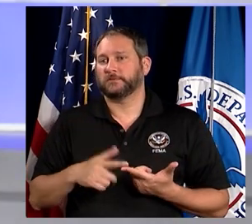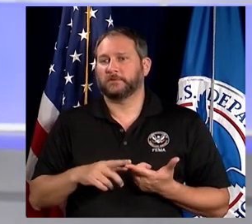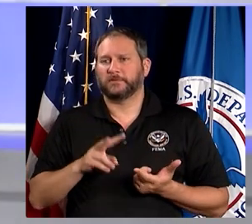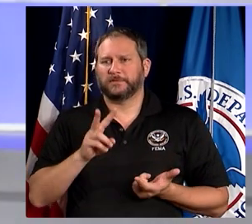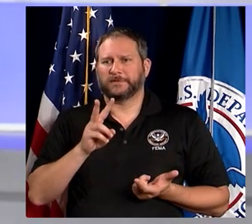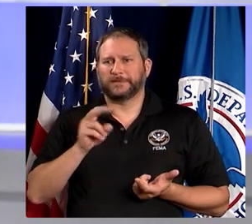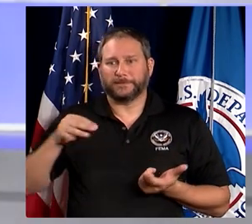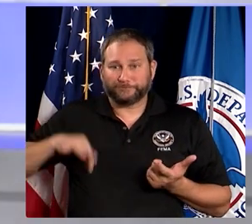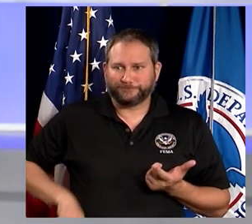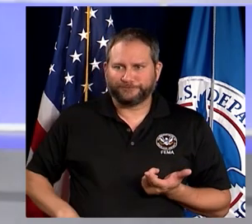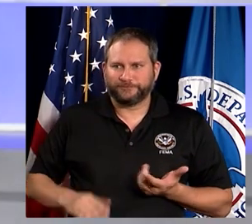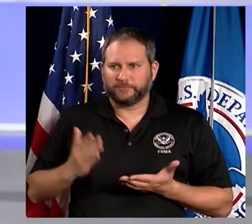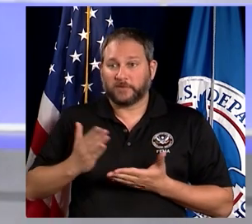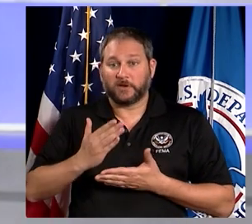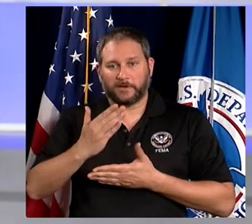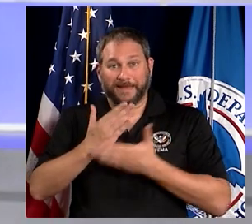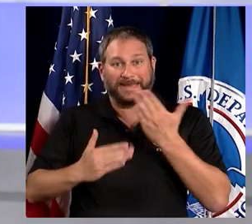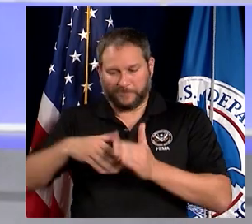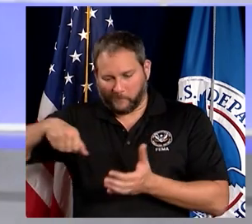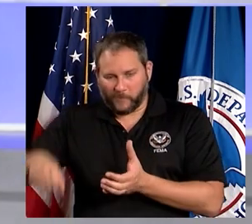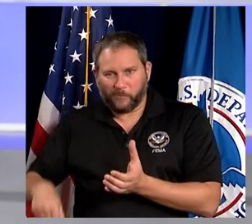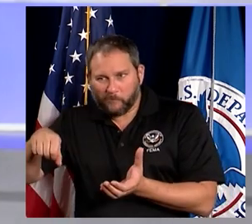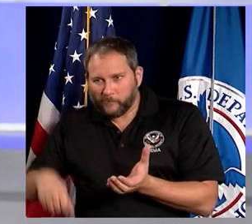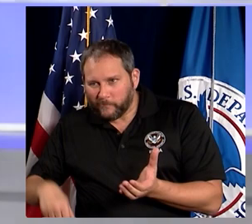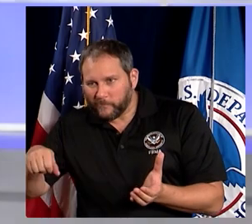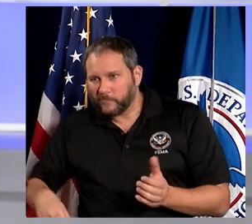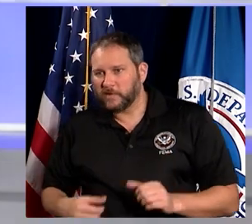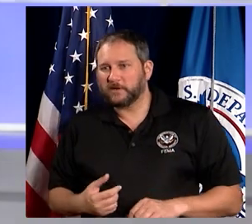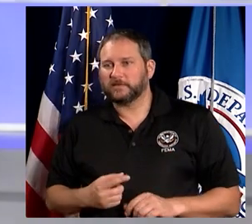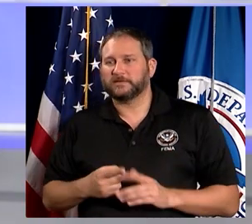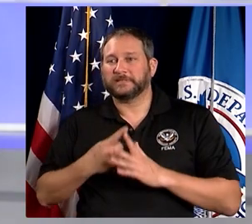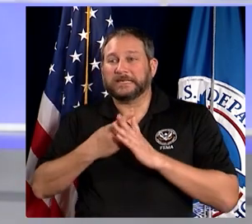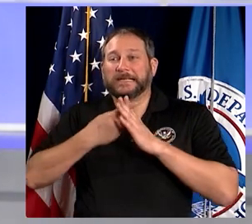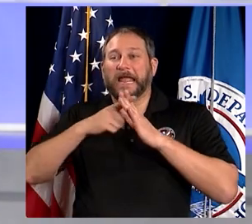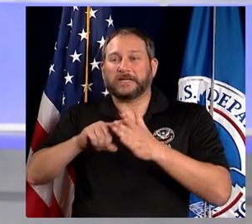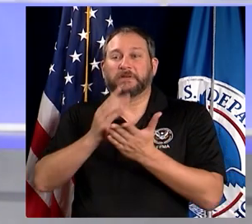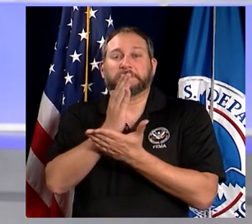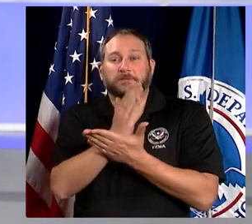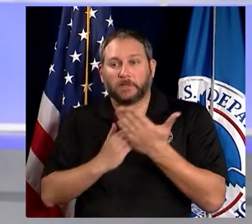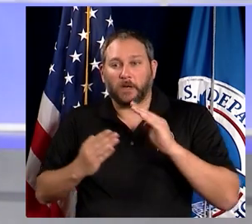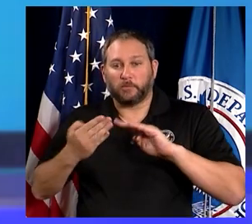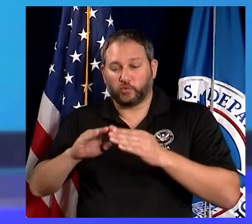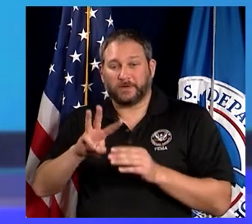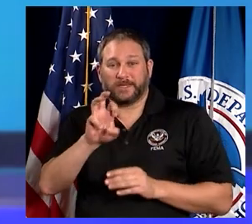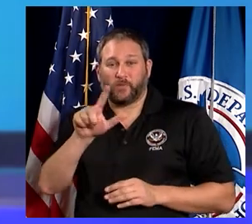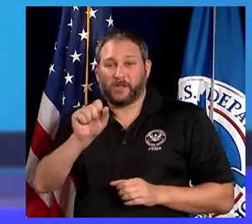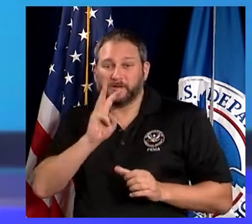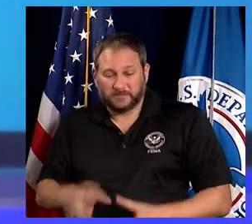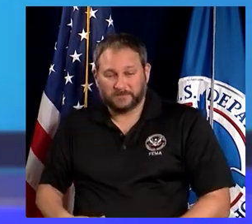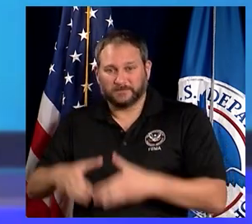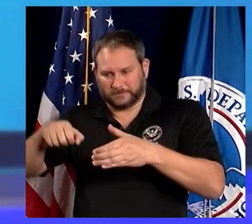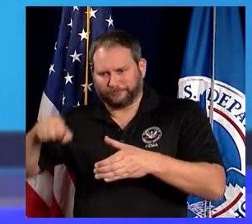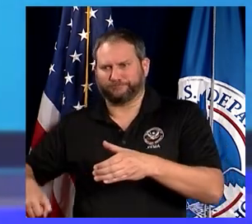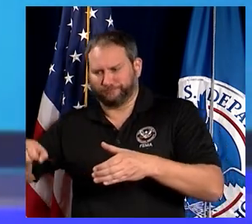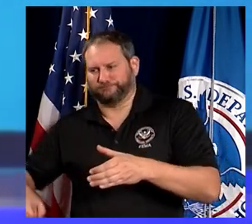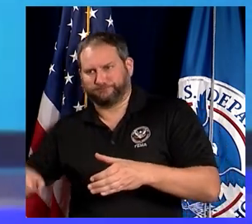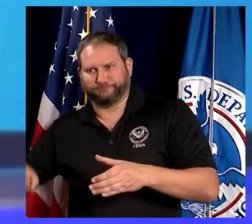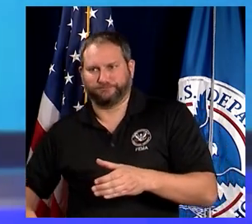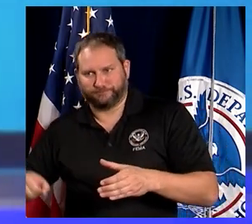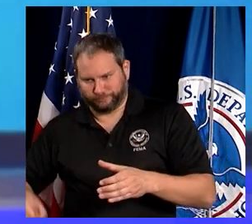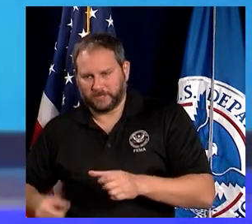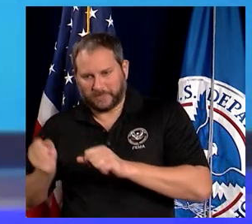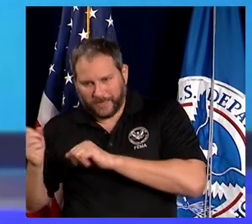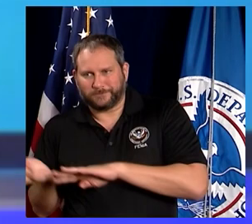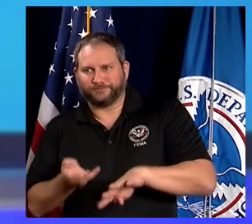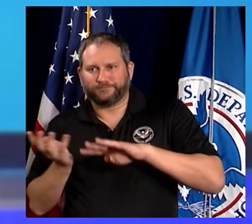manual pump so that we can reactivate some of the community wells and get a larger volume of water flowing. So I think thinking about that sort